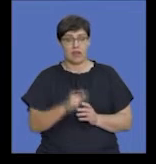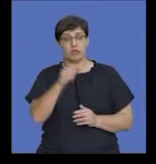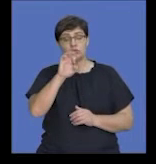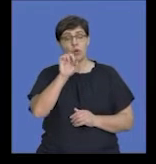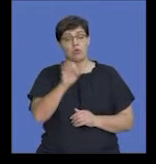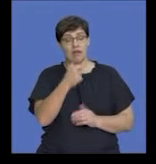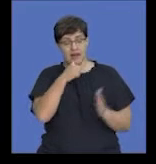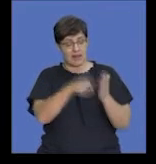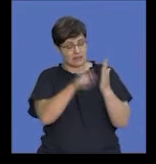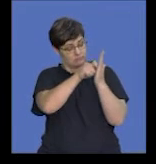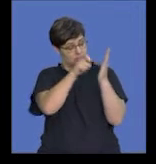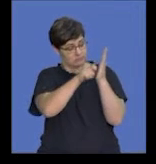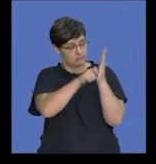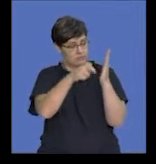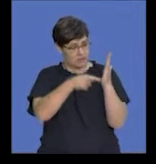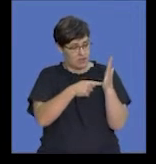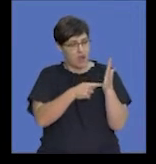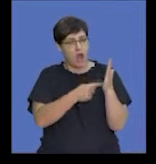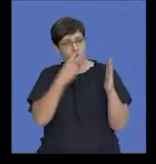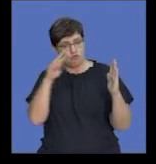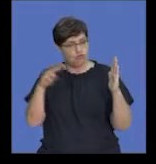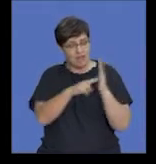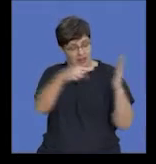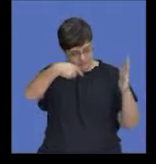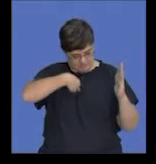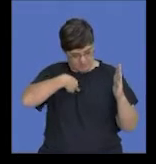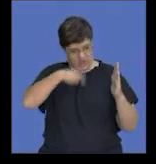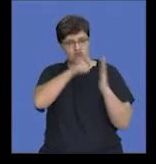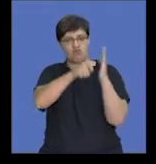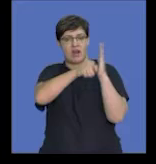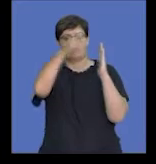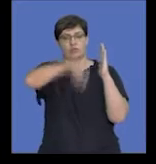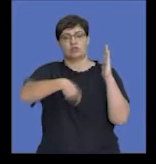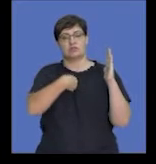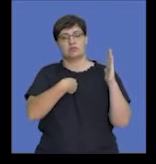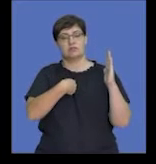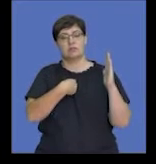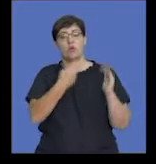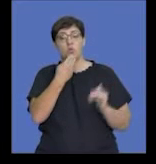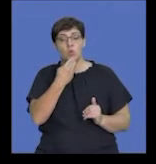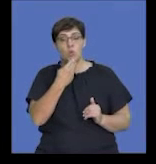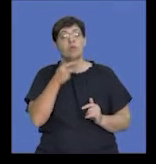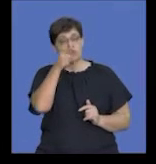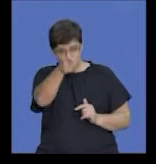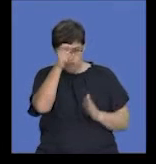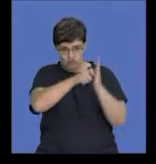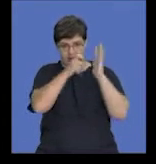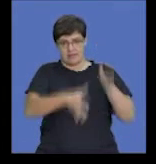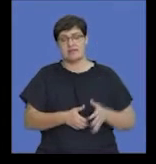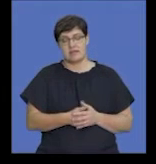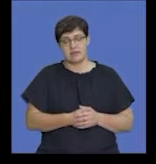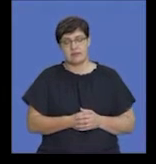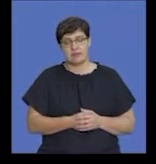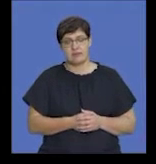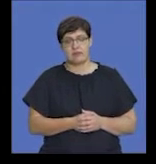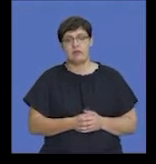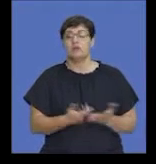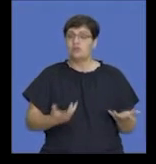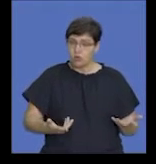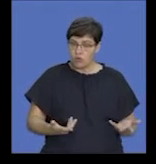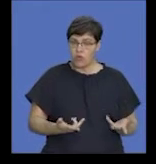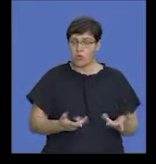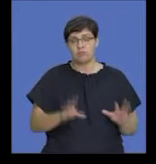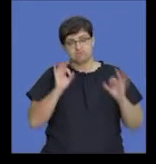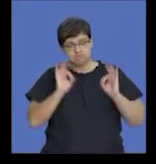letter reflects the attitude of the writer, and you are the writer in this regard. So using appropriate words